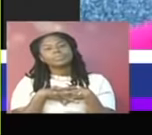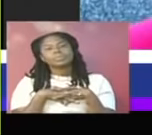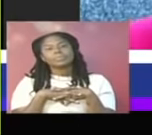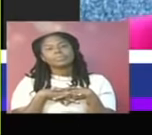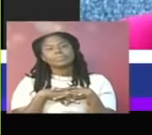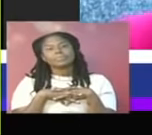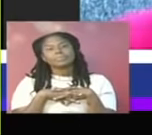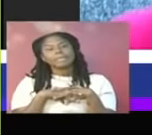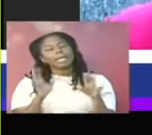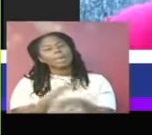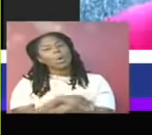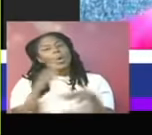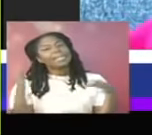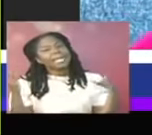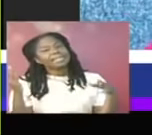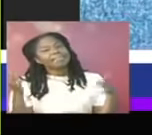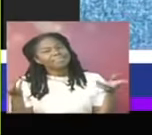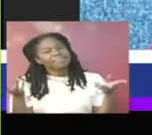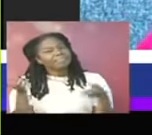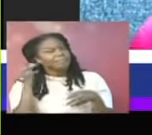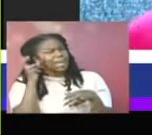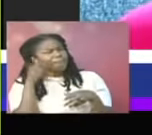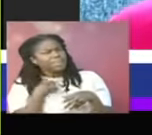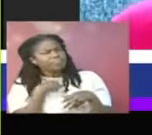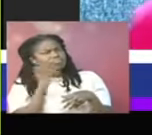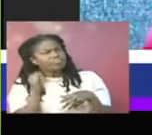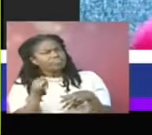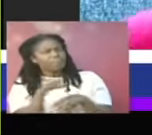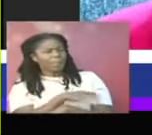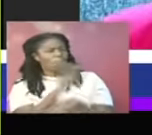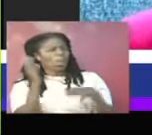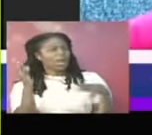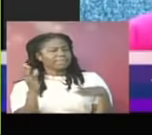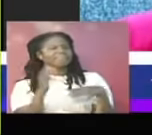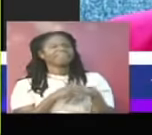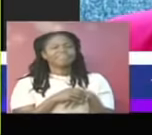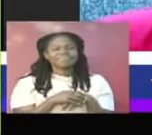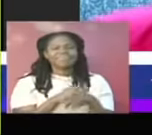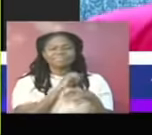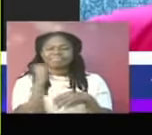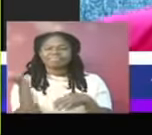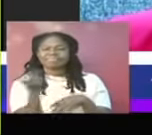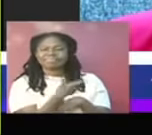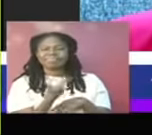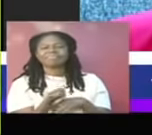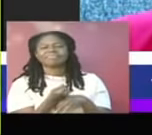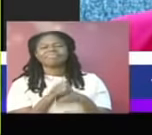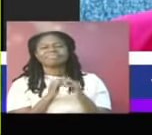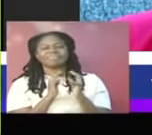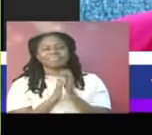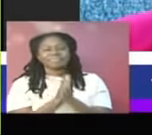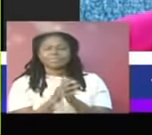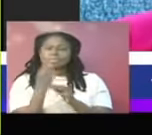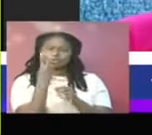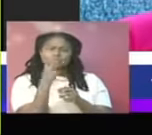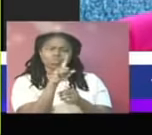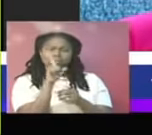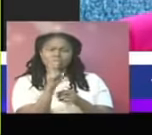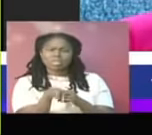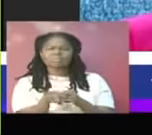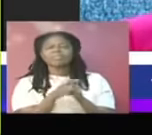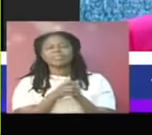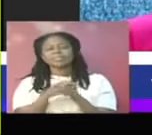Good morning. Hi, morning. You hear me clearly? Clearly. All right. Good morning to everyone. My 2 questions would be to